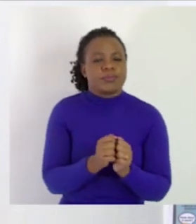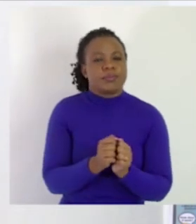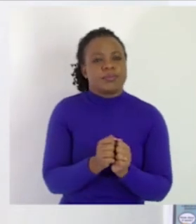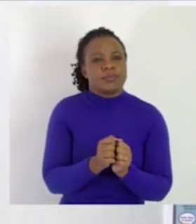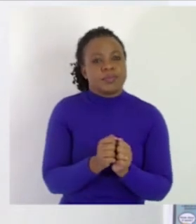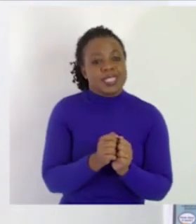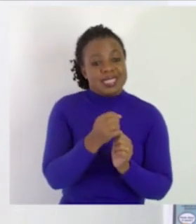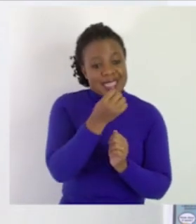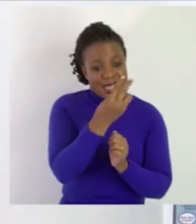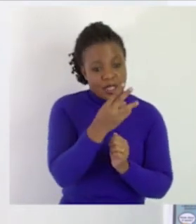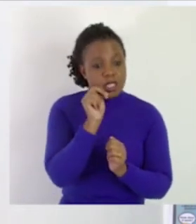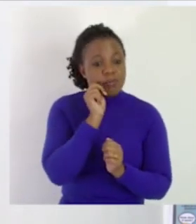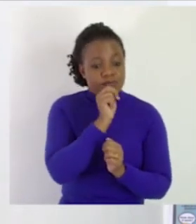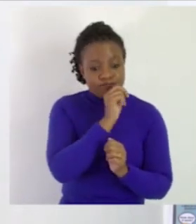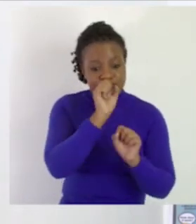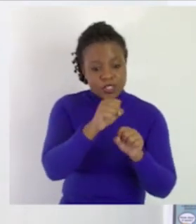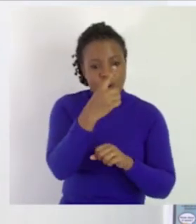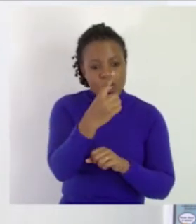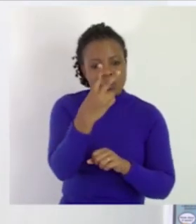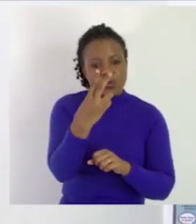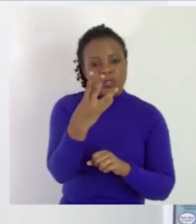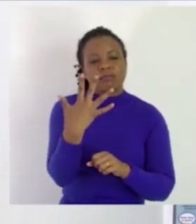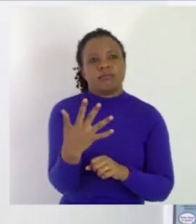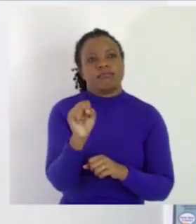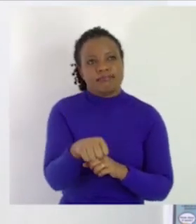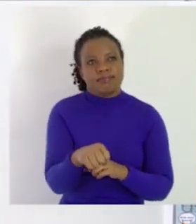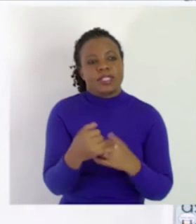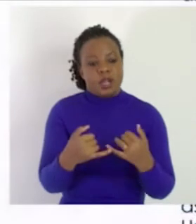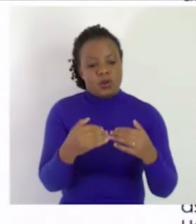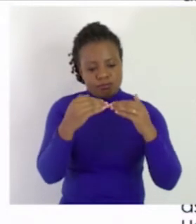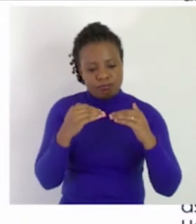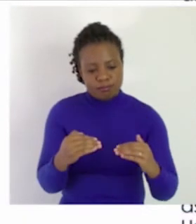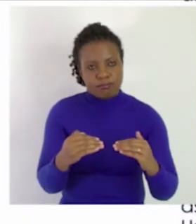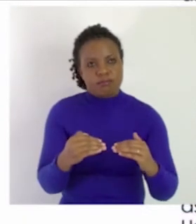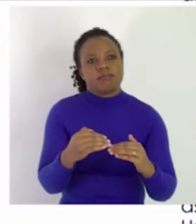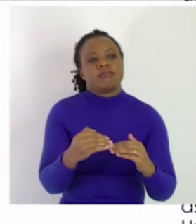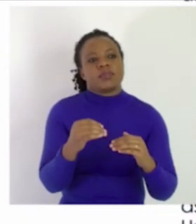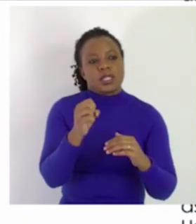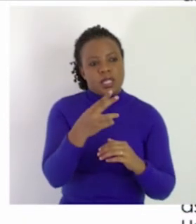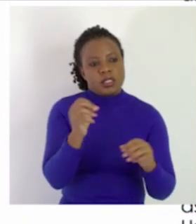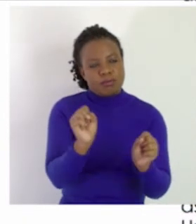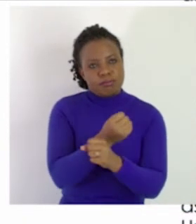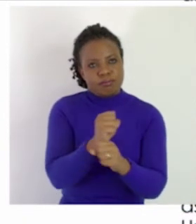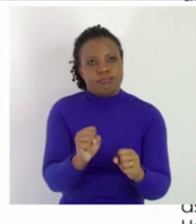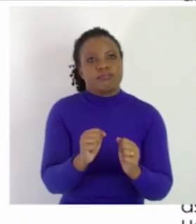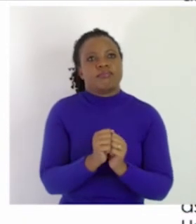call countable nouns. Let us look at uncountable nouns and give some examples.